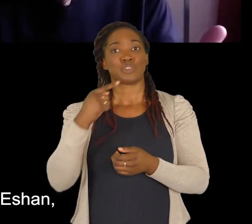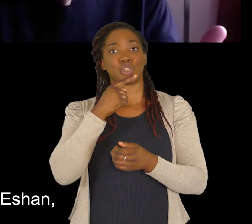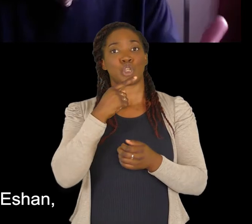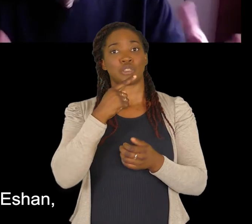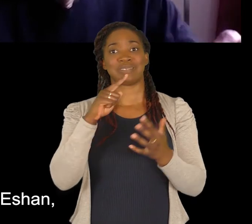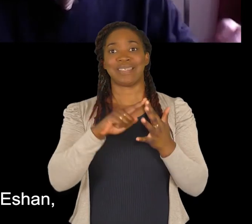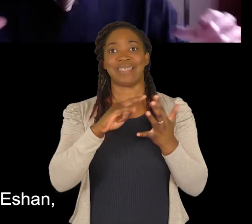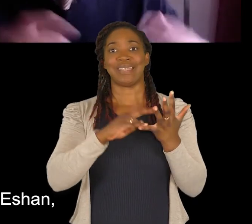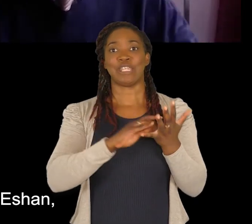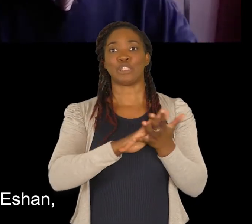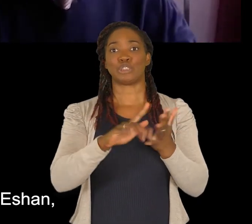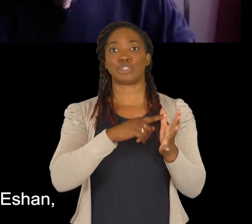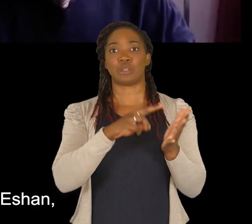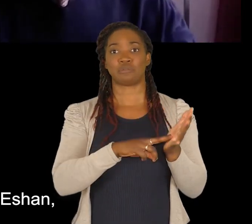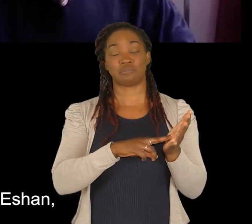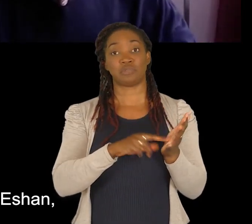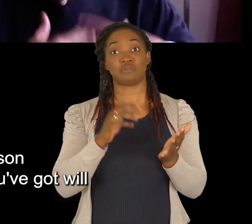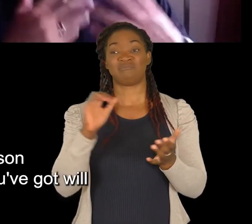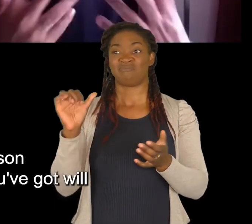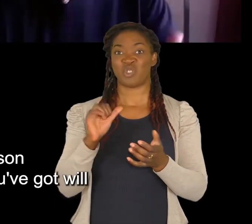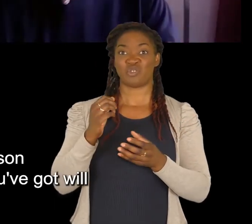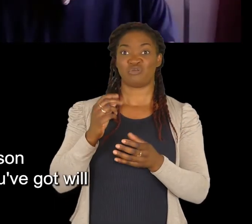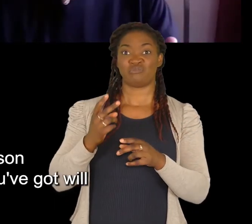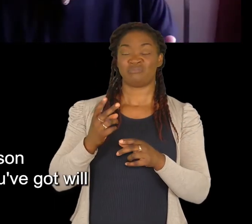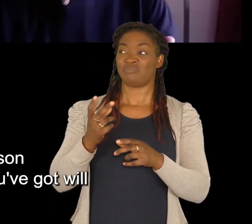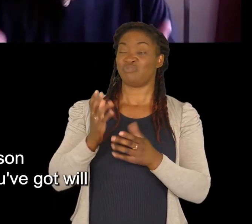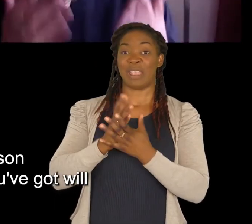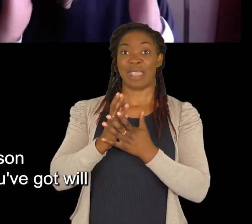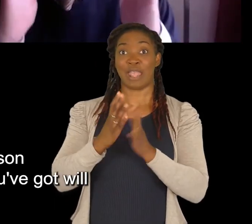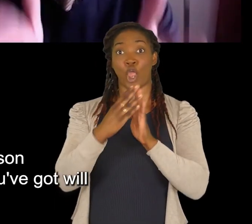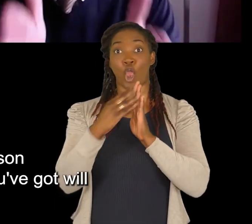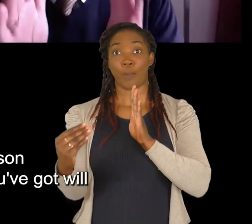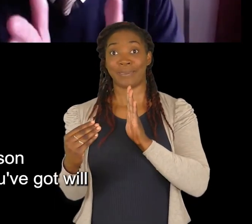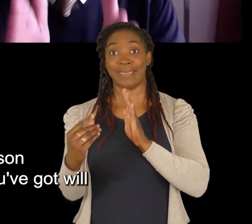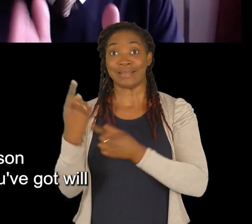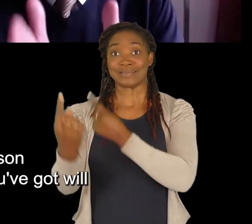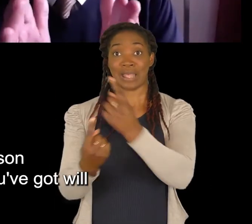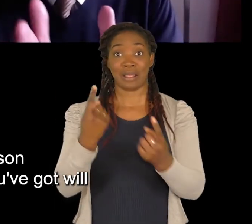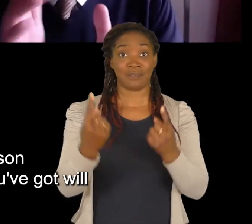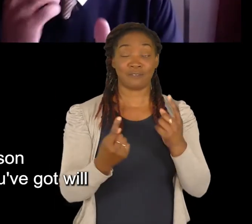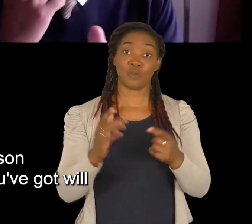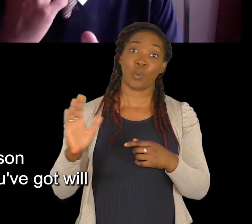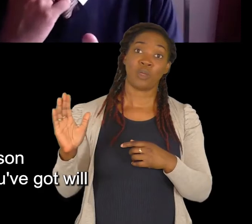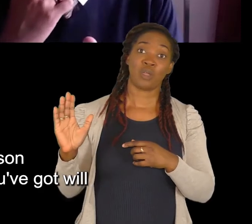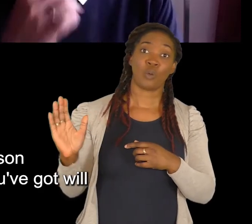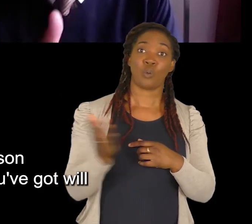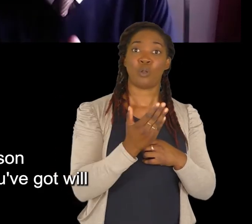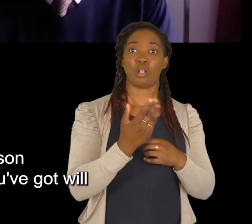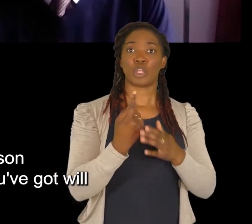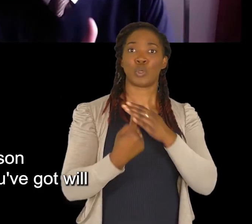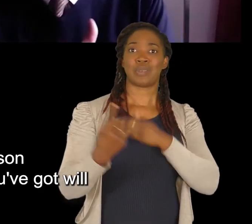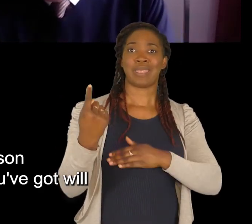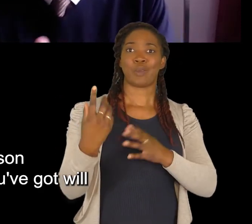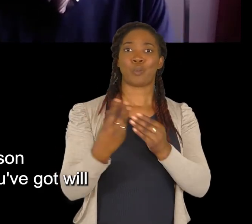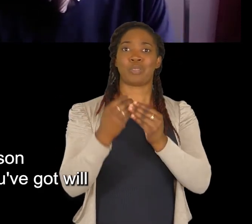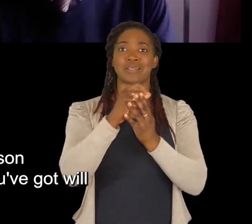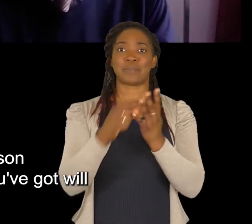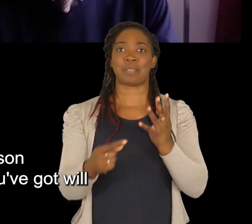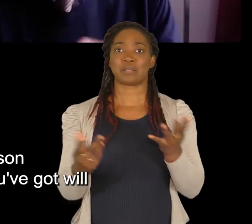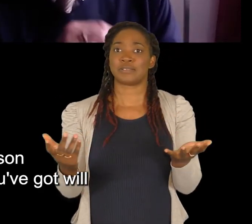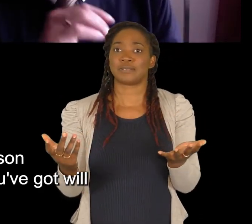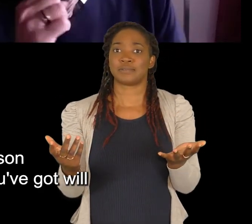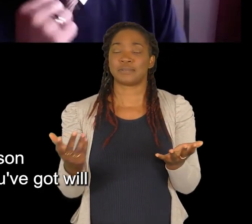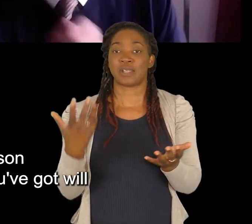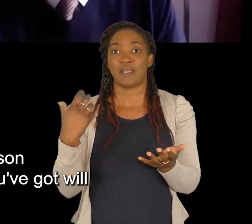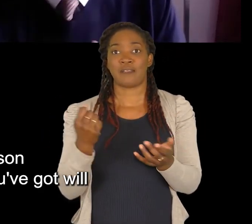literally replicate what I've done with Ishan, you do about your story. Every single person is unique with a disability, every single